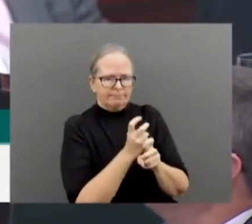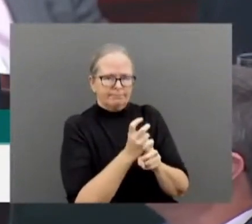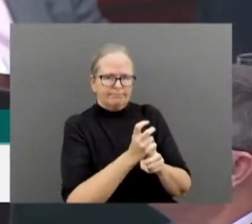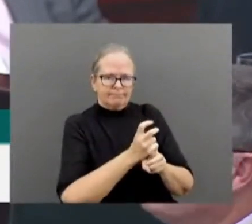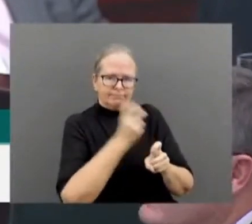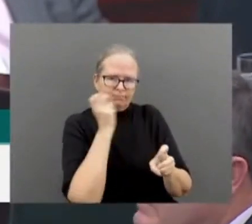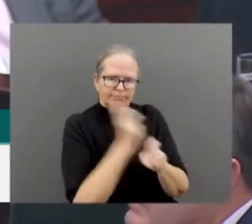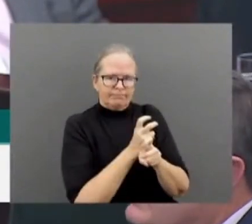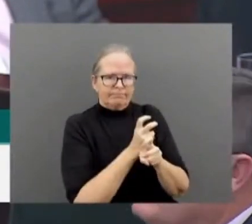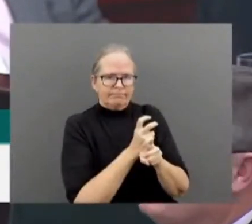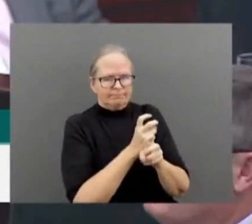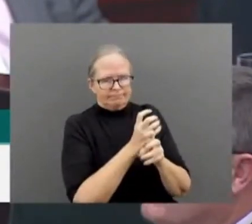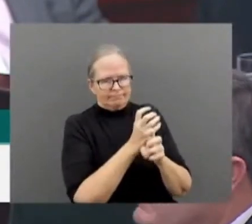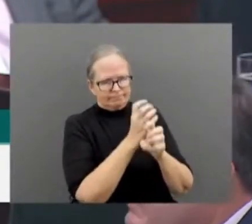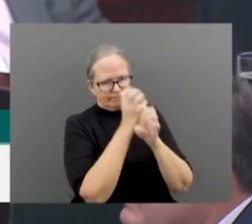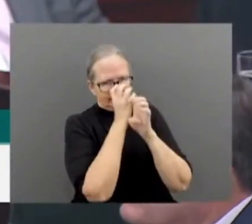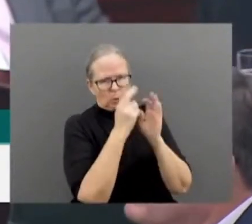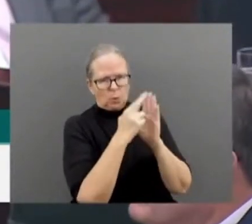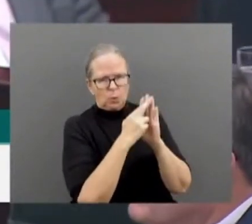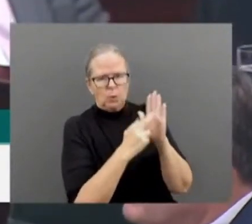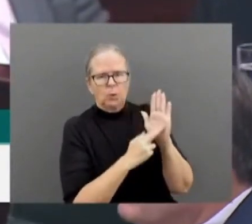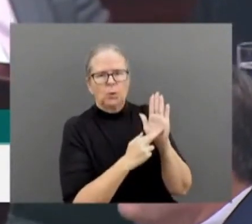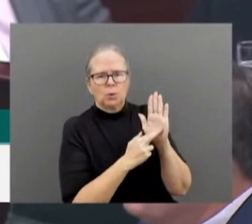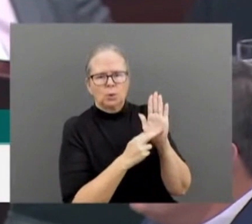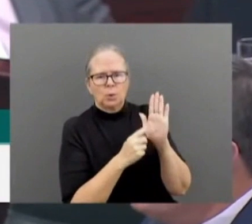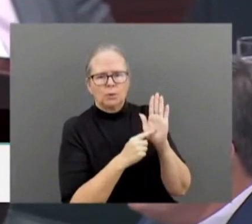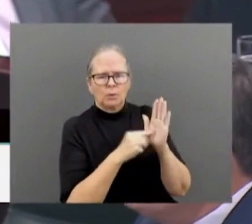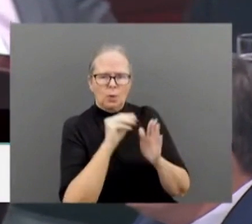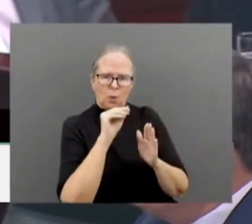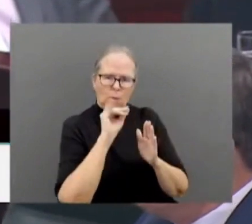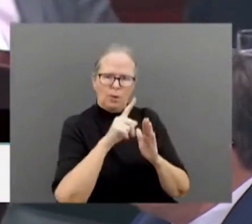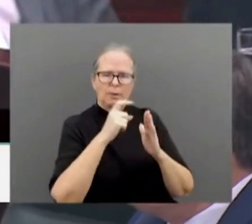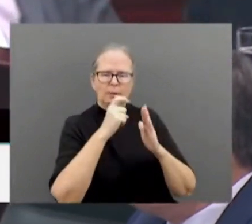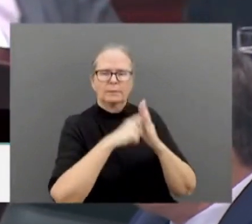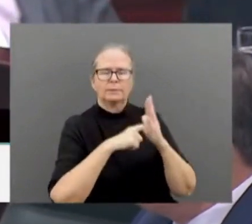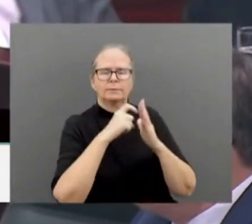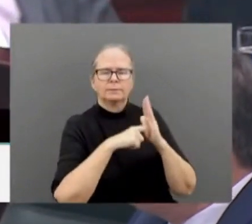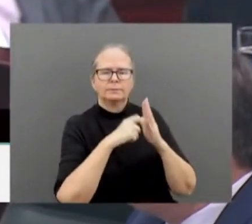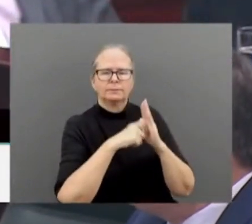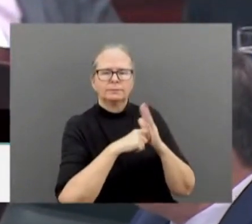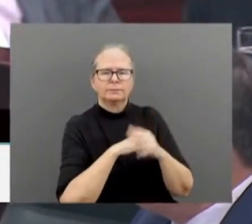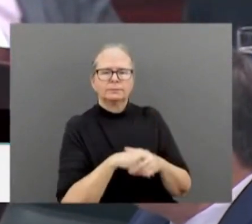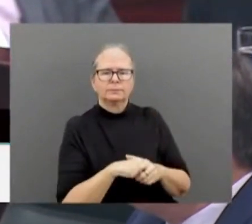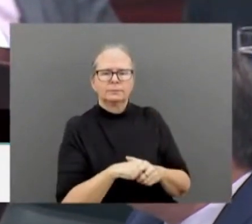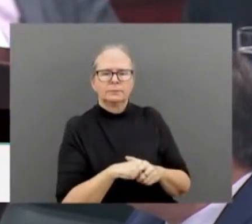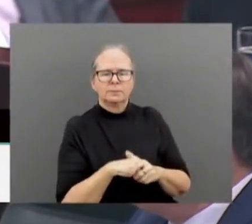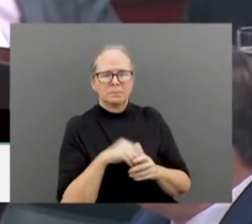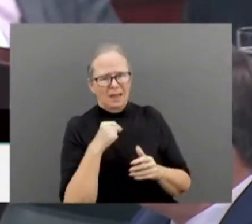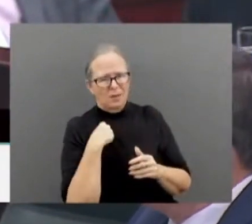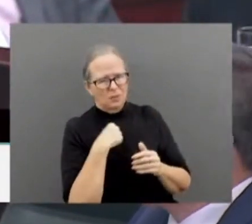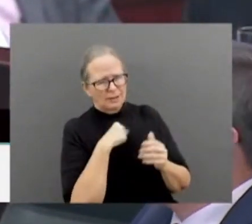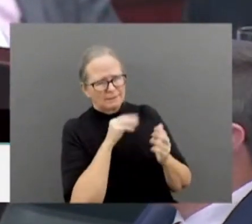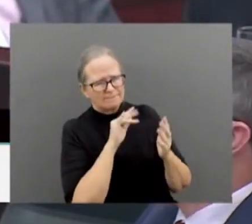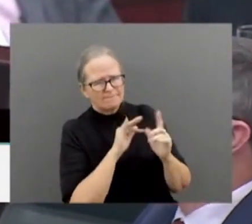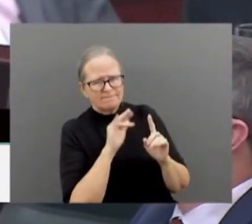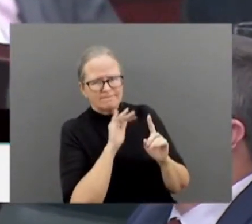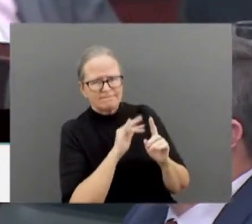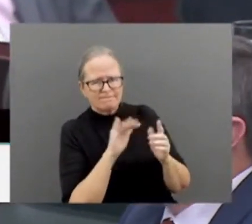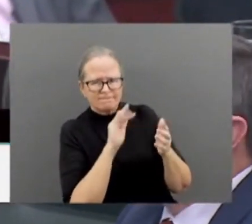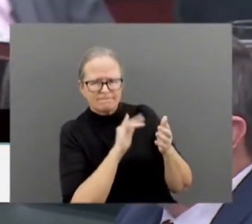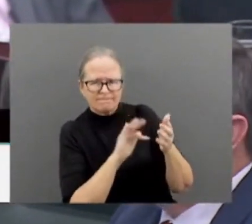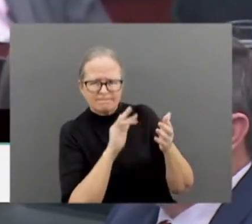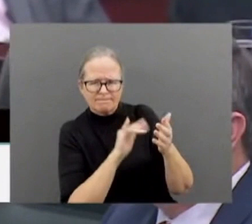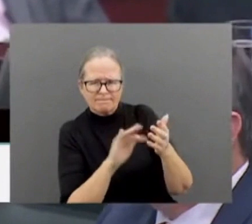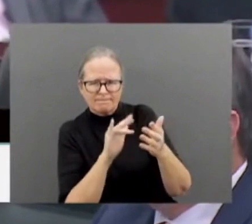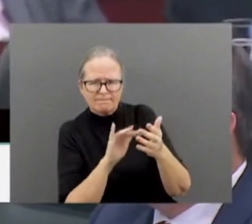Mr. Speaker, the application for these exploration drilling activities is being reviewed right now by the AER. An application does not necessarily mean it